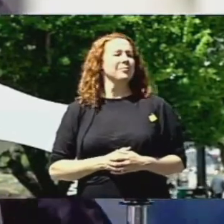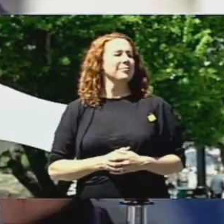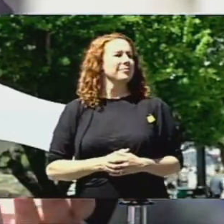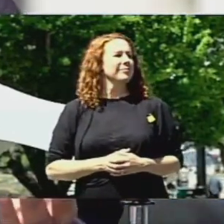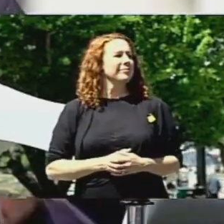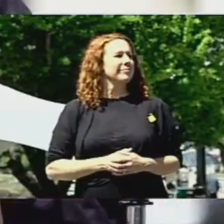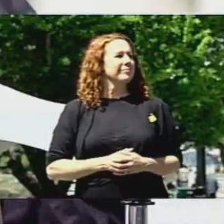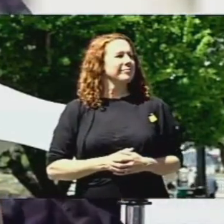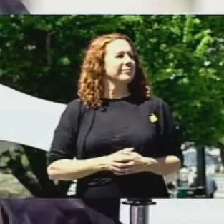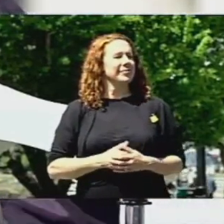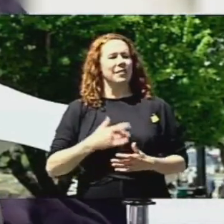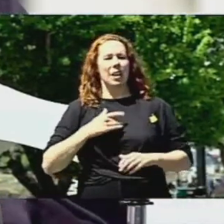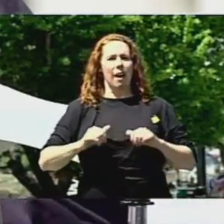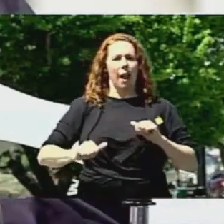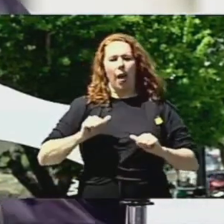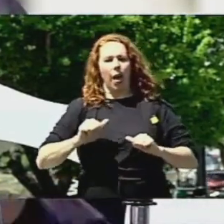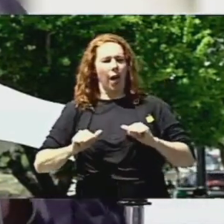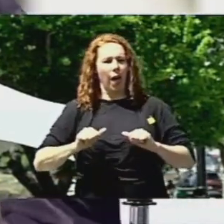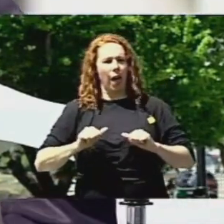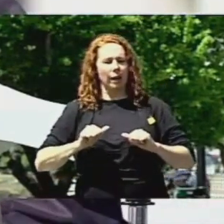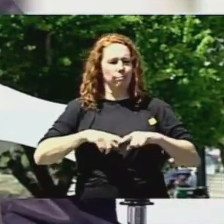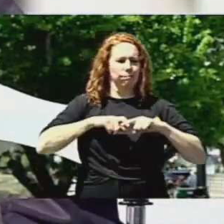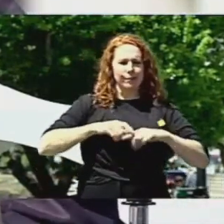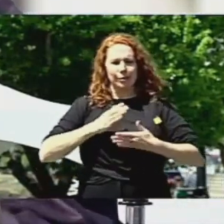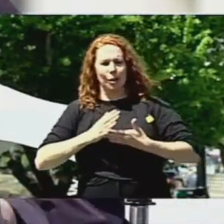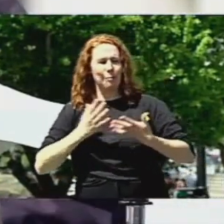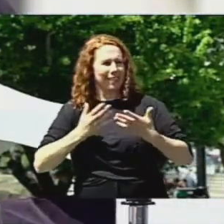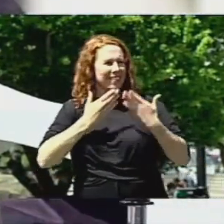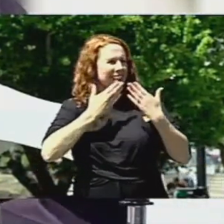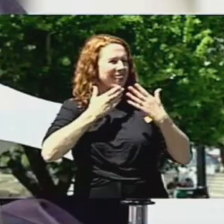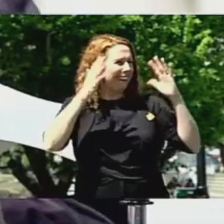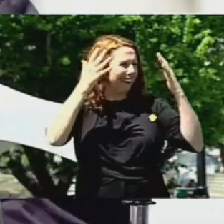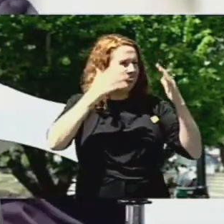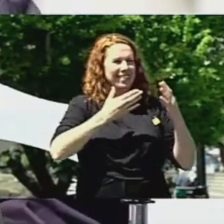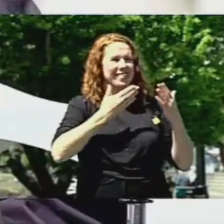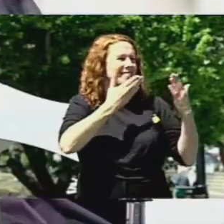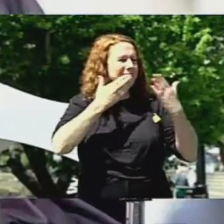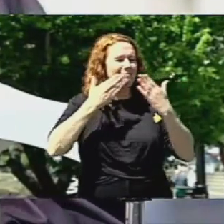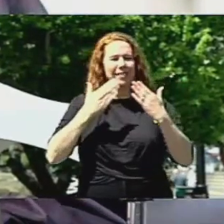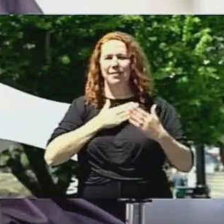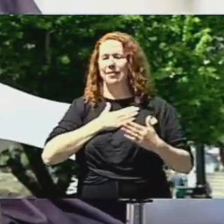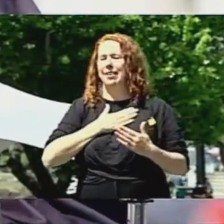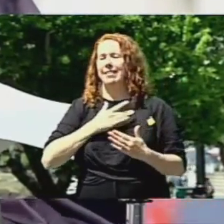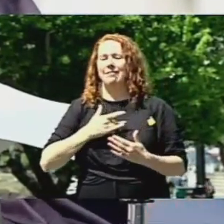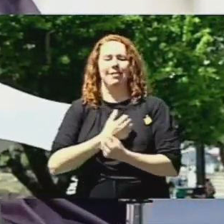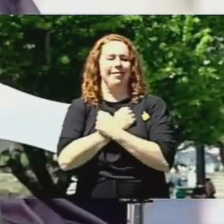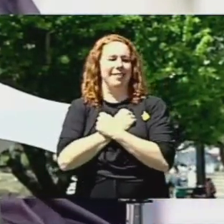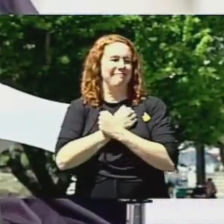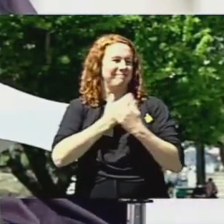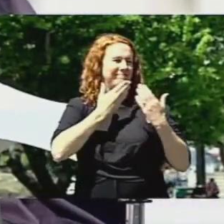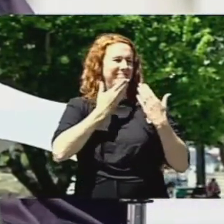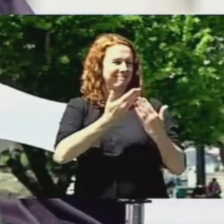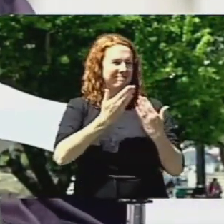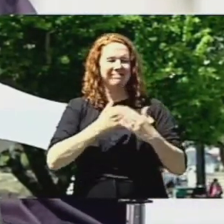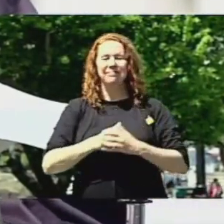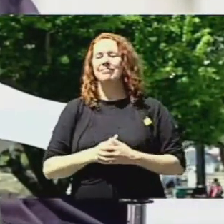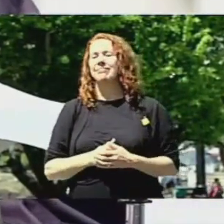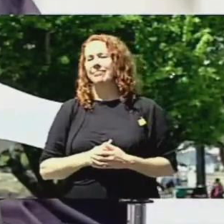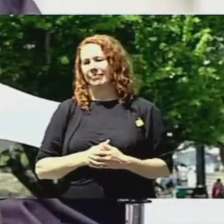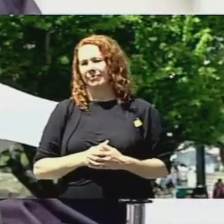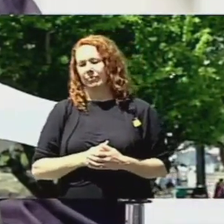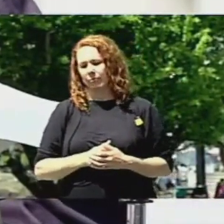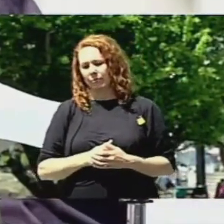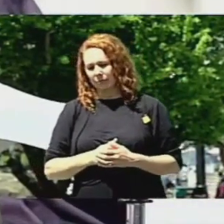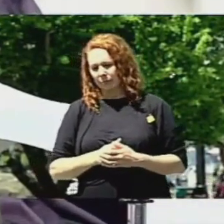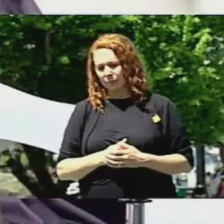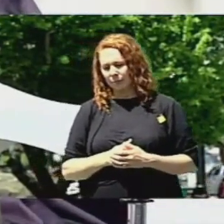always like, do you stop, do you go? But it's all love. I appreciate every single one of you. Today, I am extremely thankful in all ways